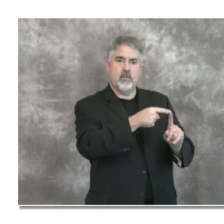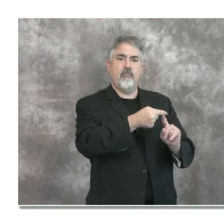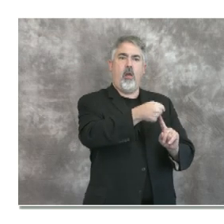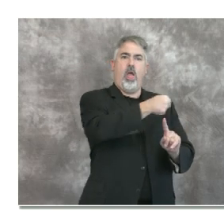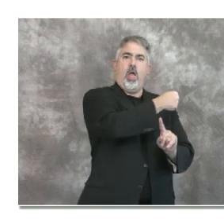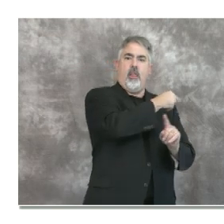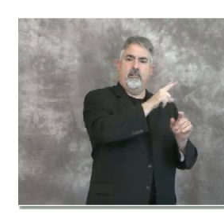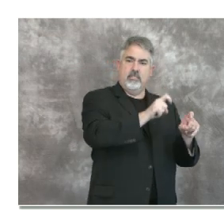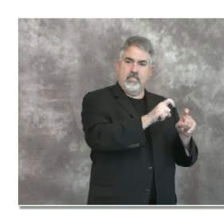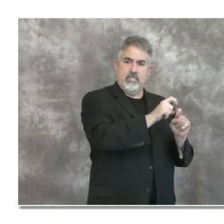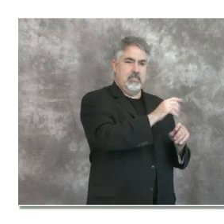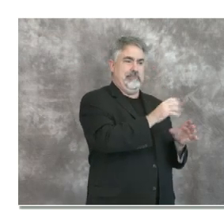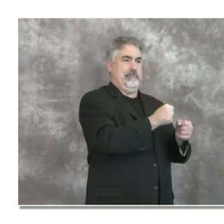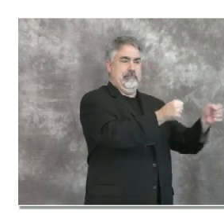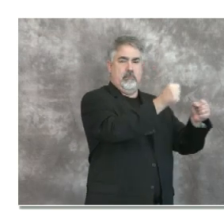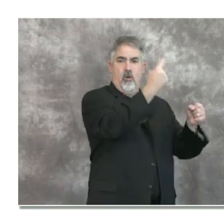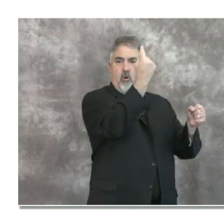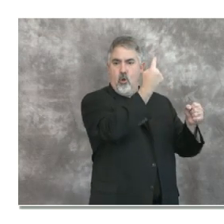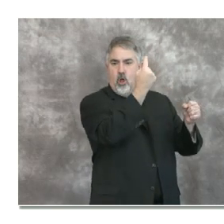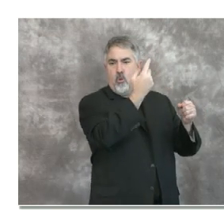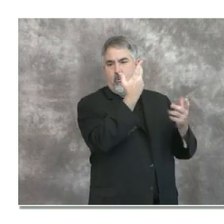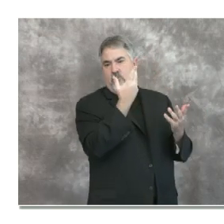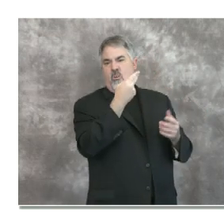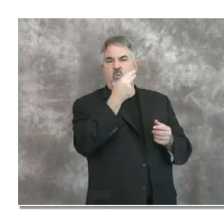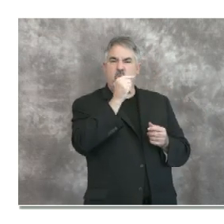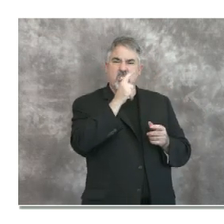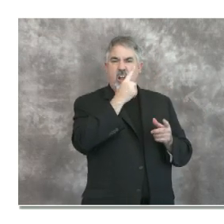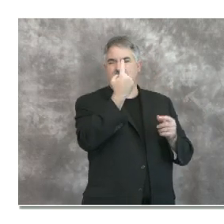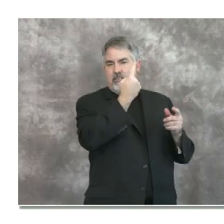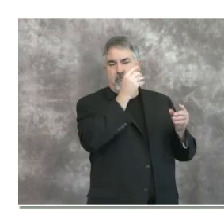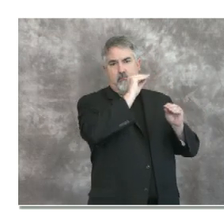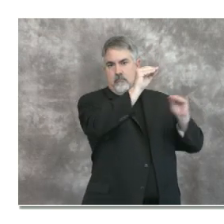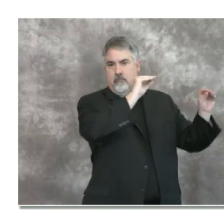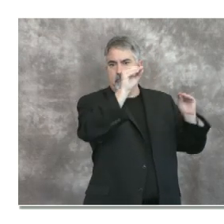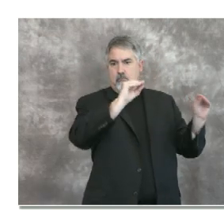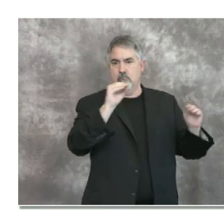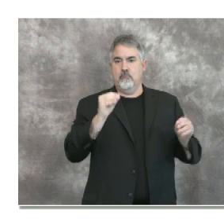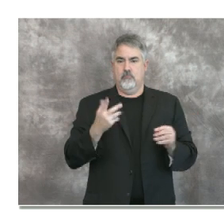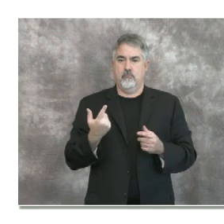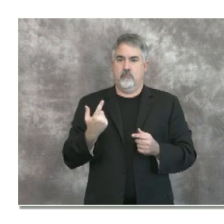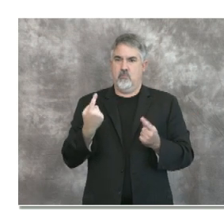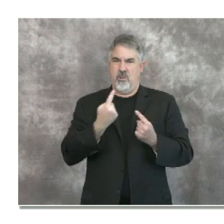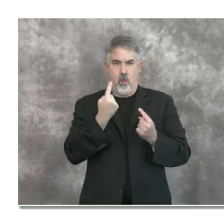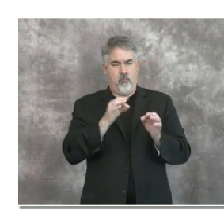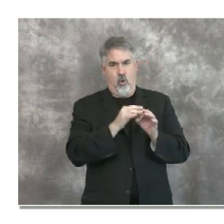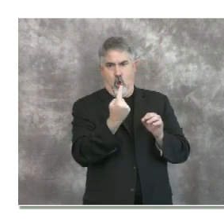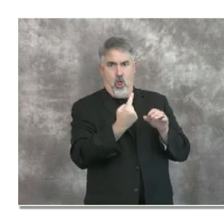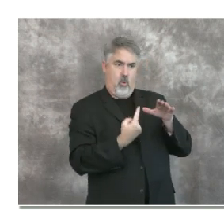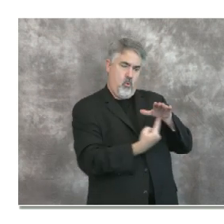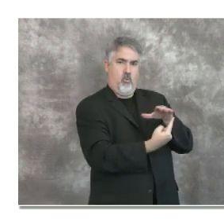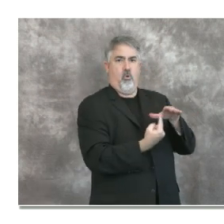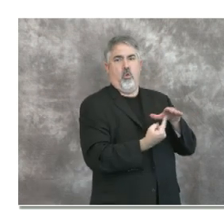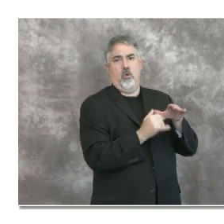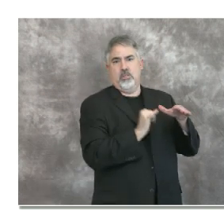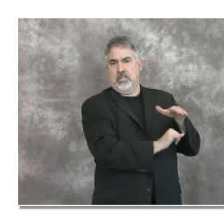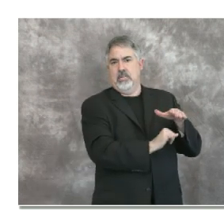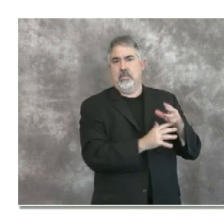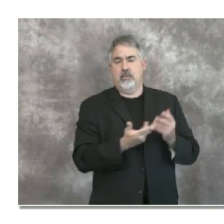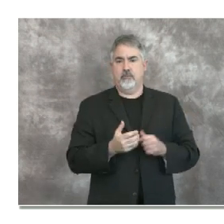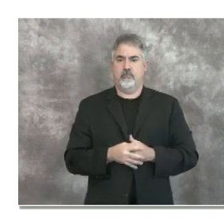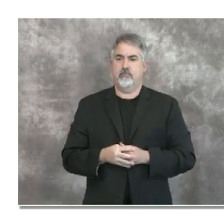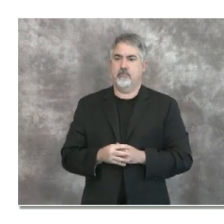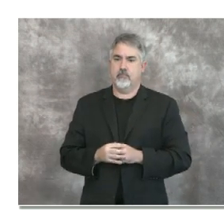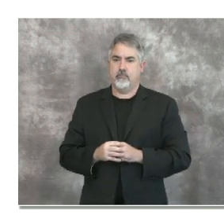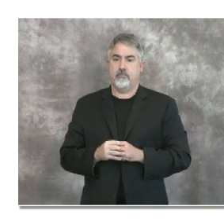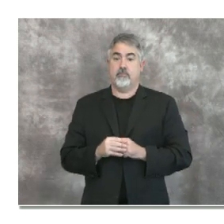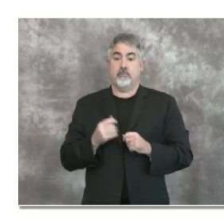those individuals that are and need to be isolated as a result of their positive test, and